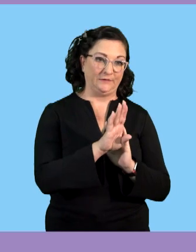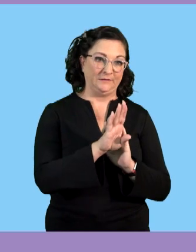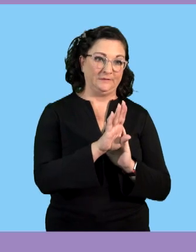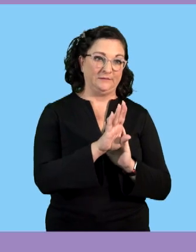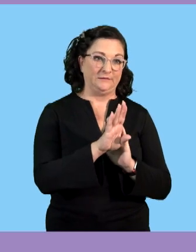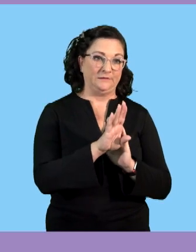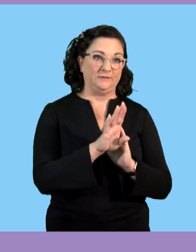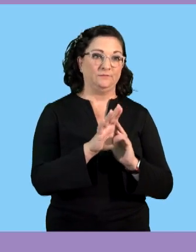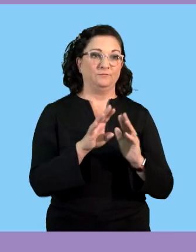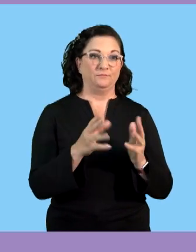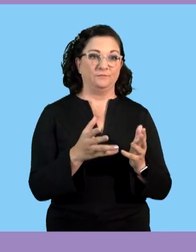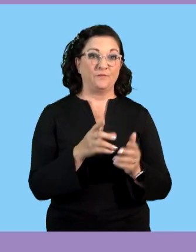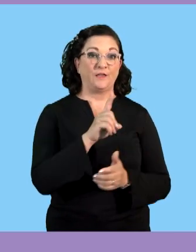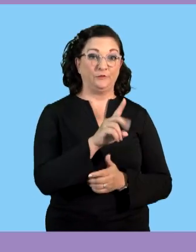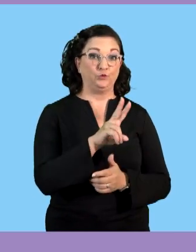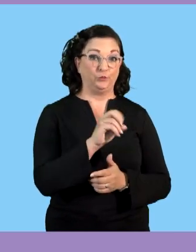120